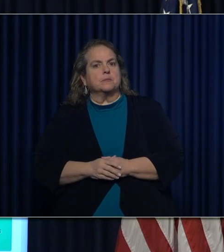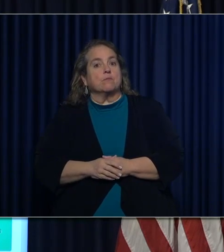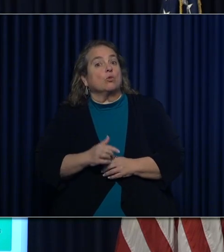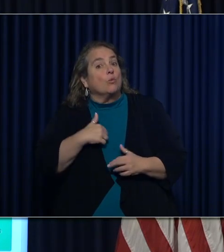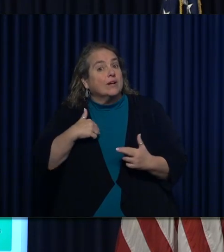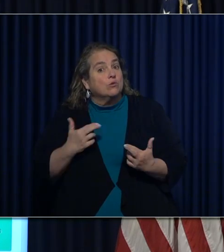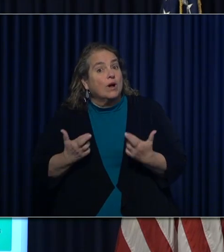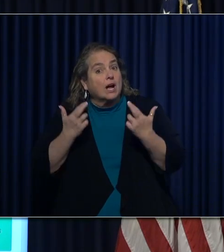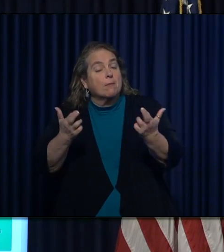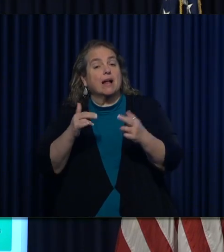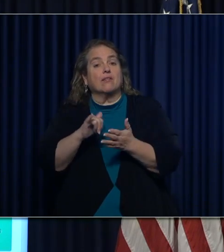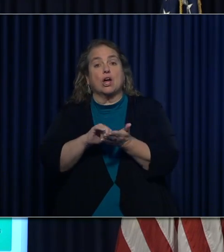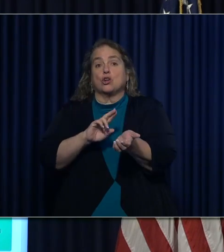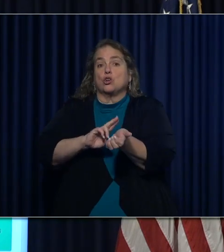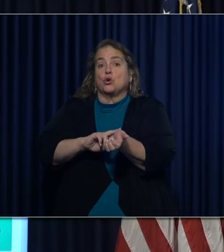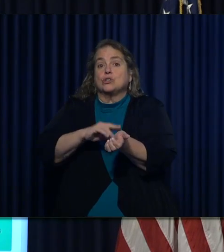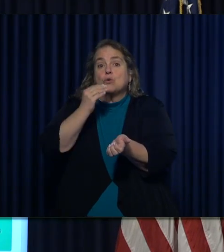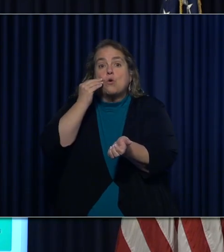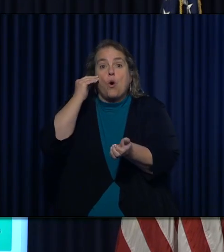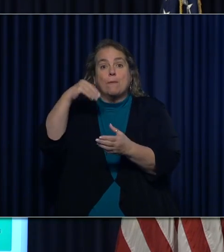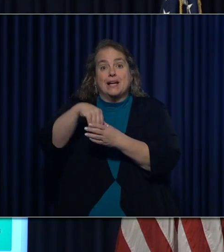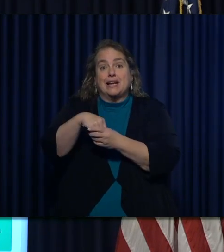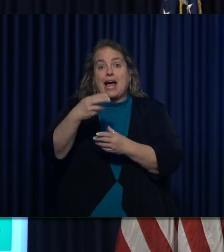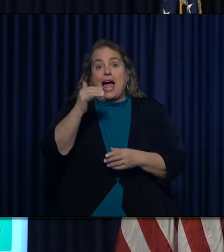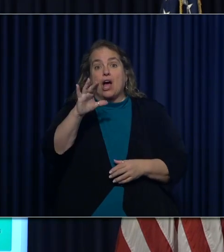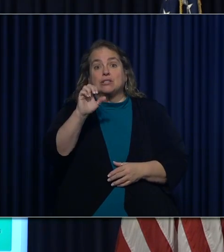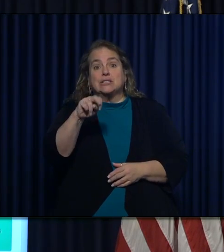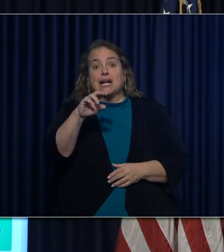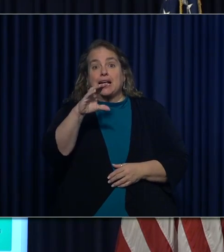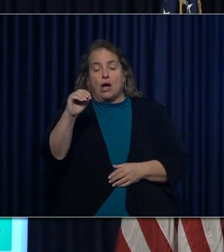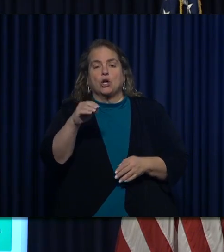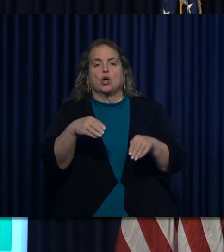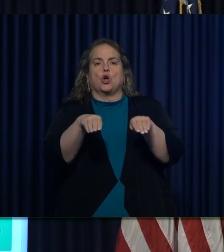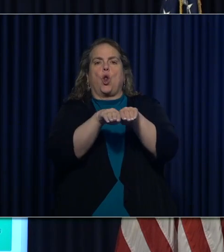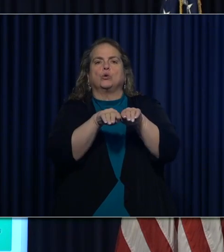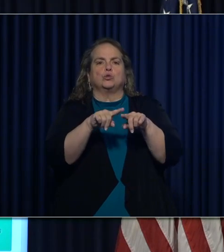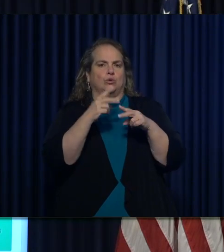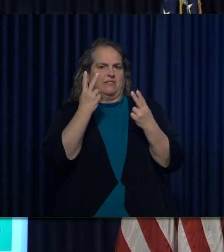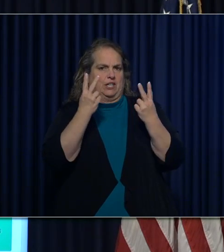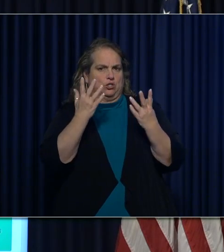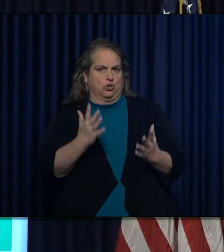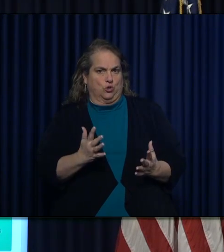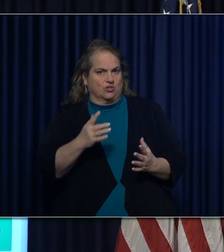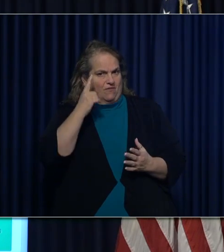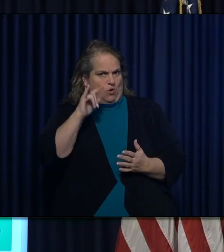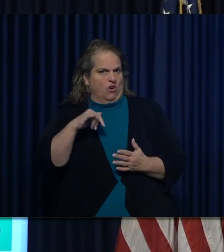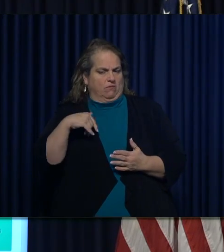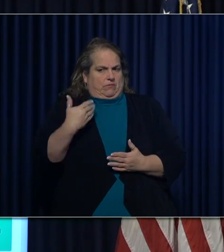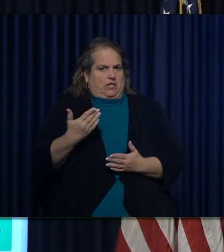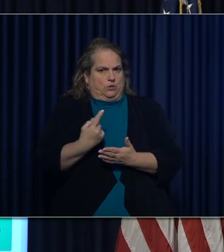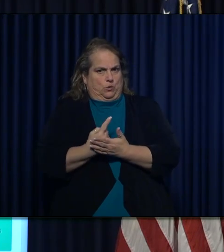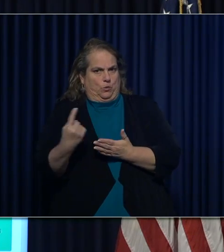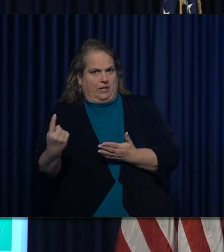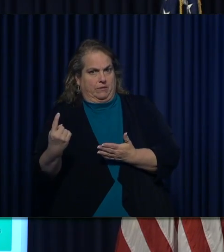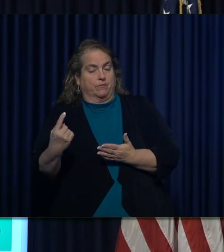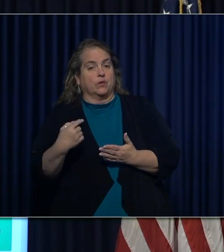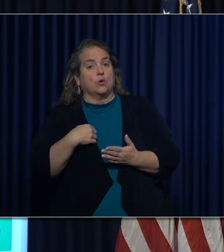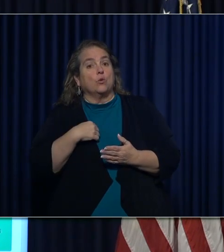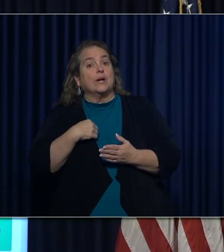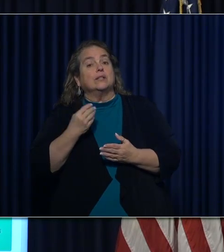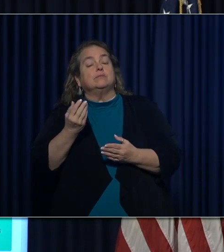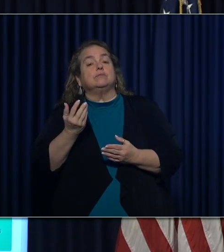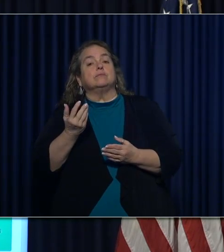are recommending that nursing homes in Harrison County close to visitors for the upcoming week. We would advise that